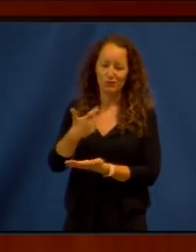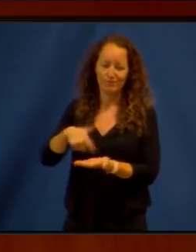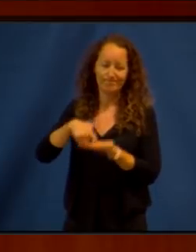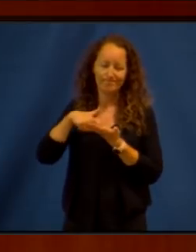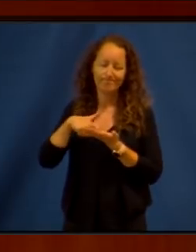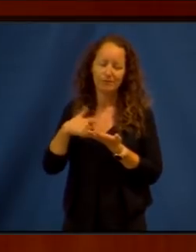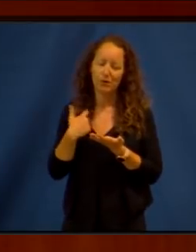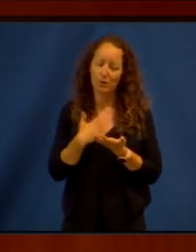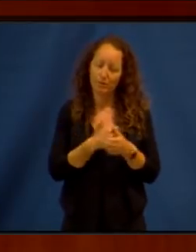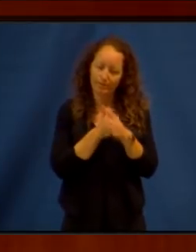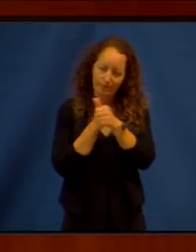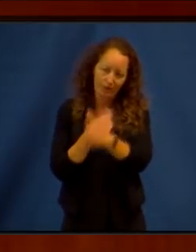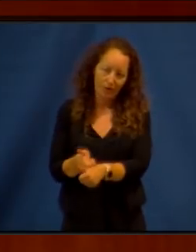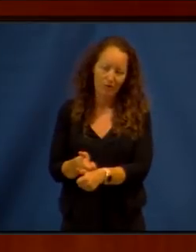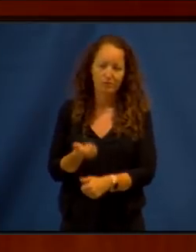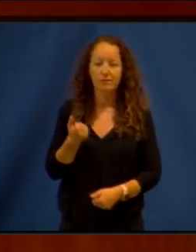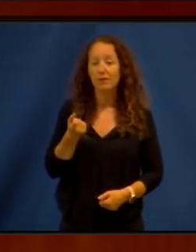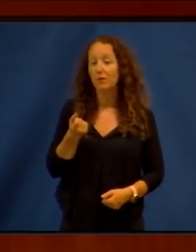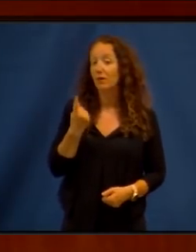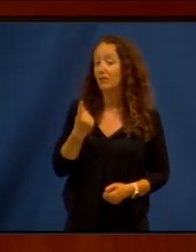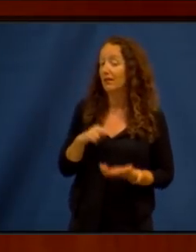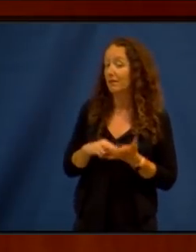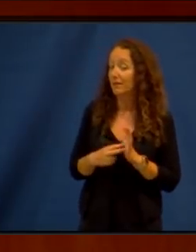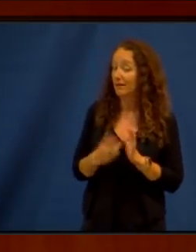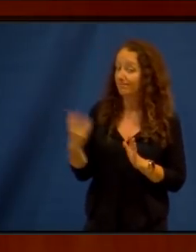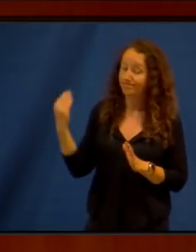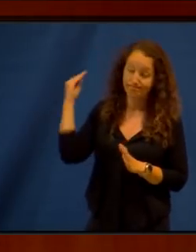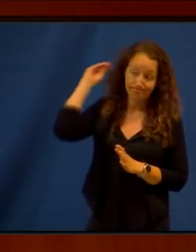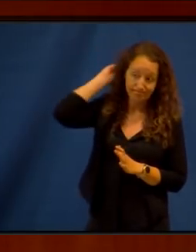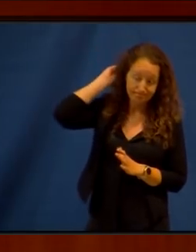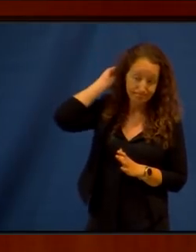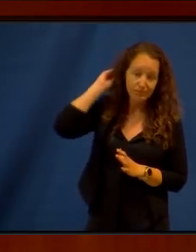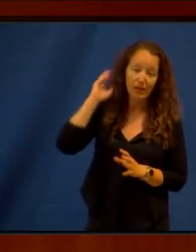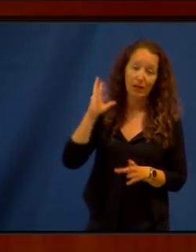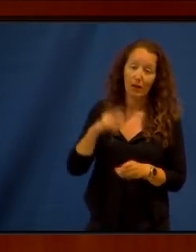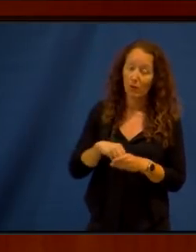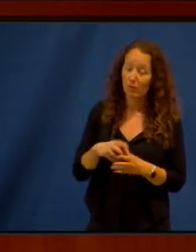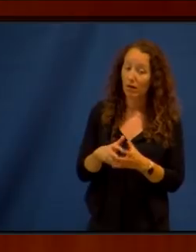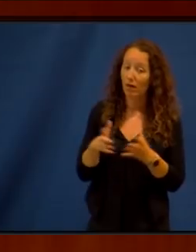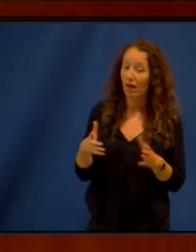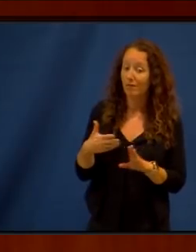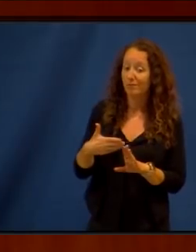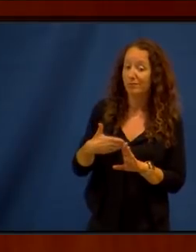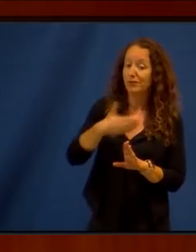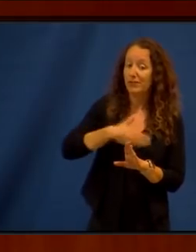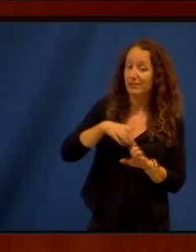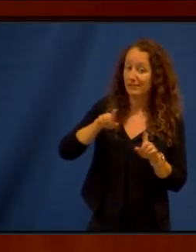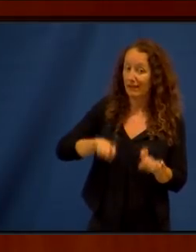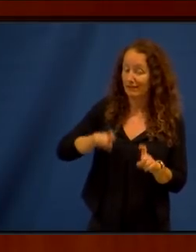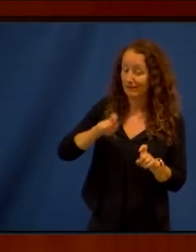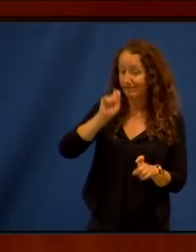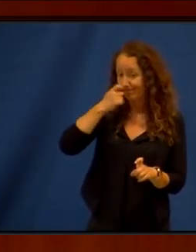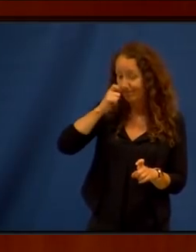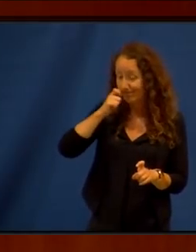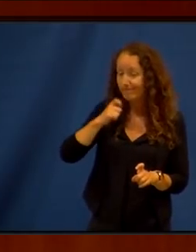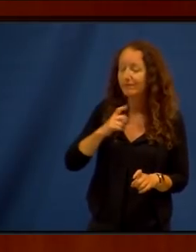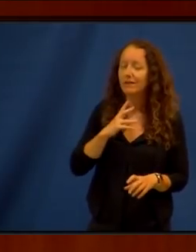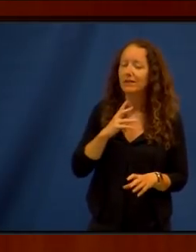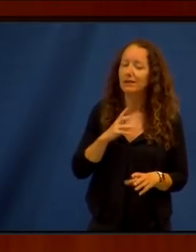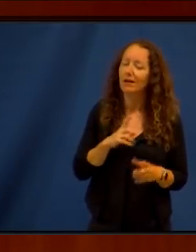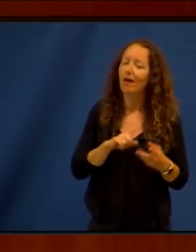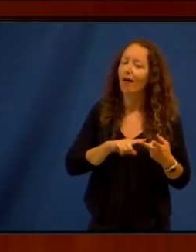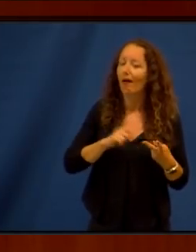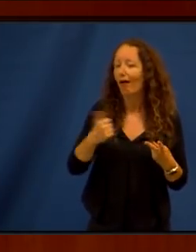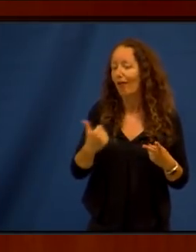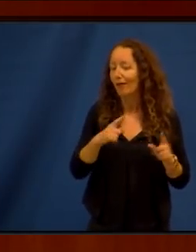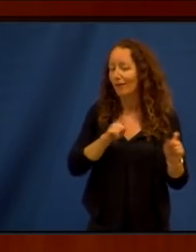there's a lot of pre-testing that will be involved, and that pre-testing is also going to involve those patients having a COVID test. So